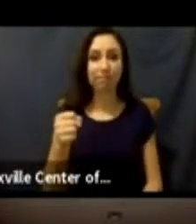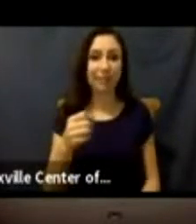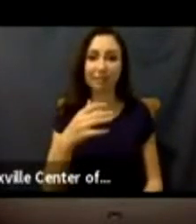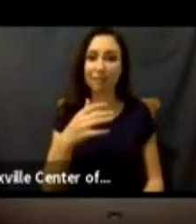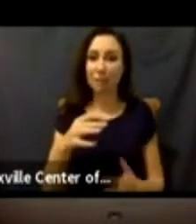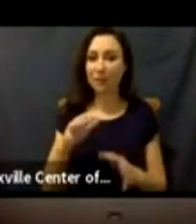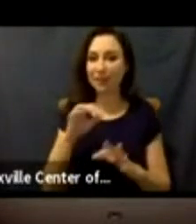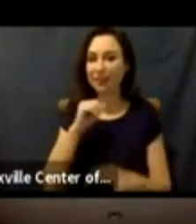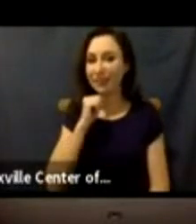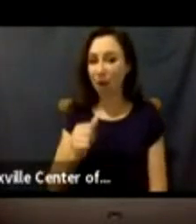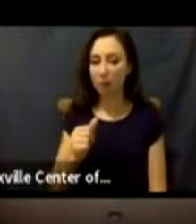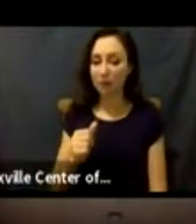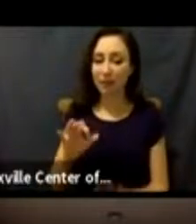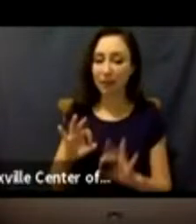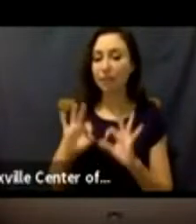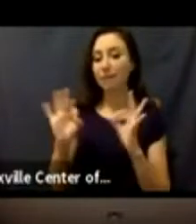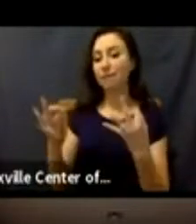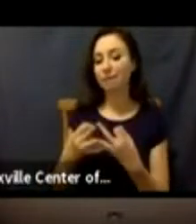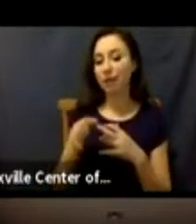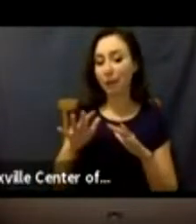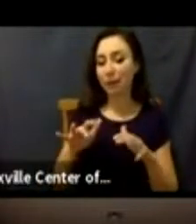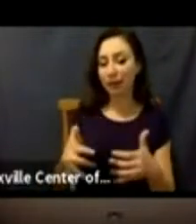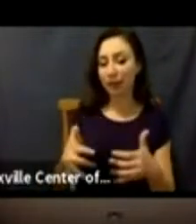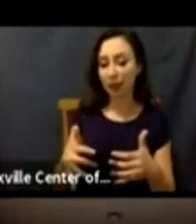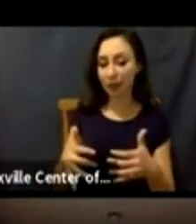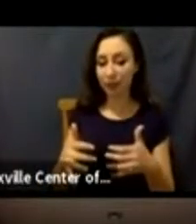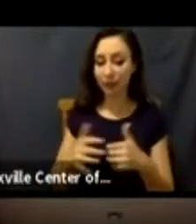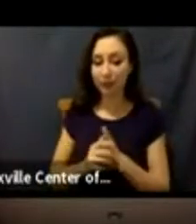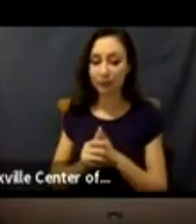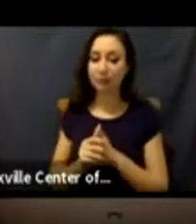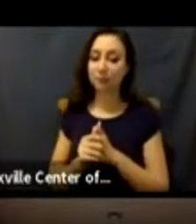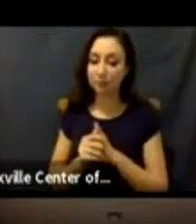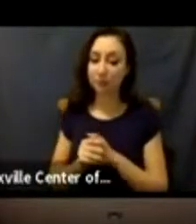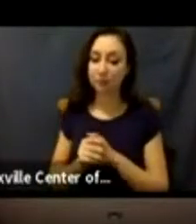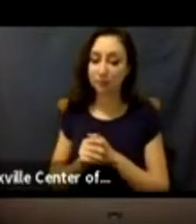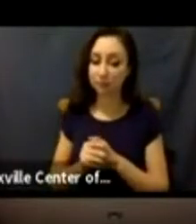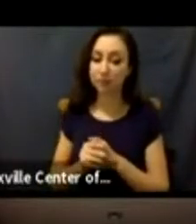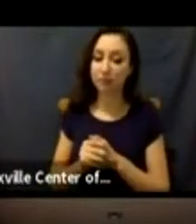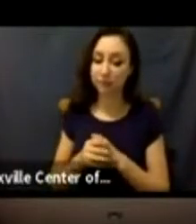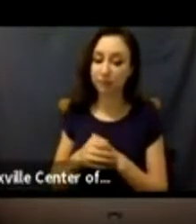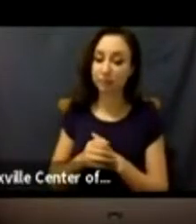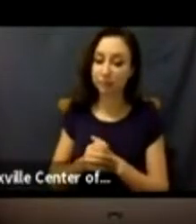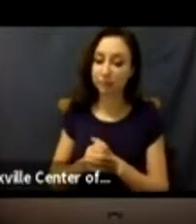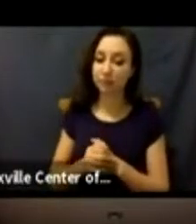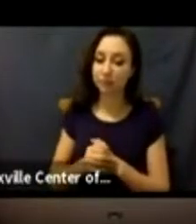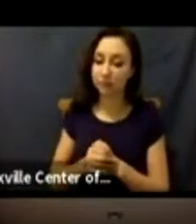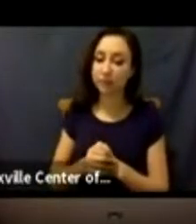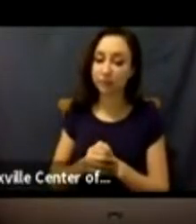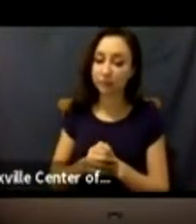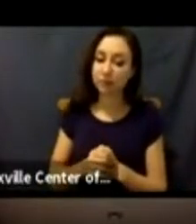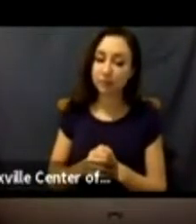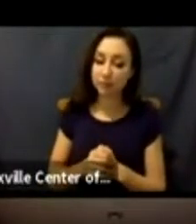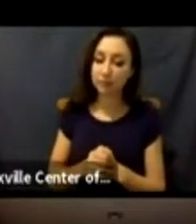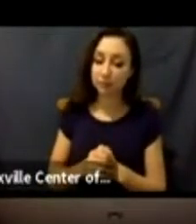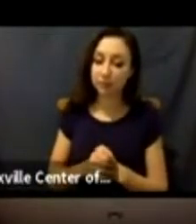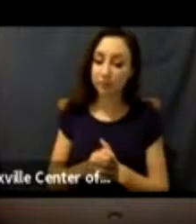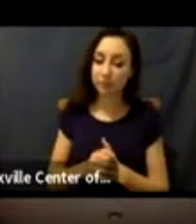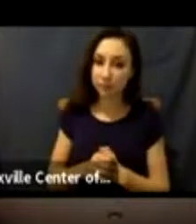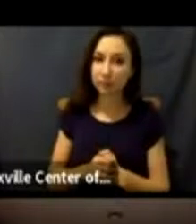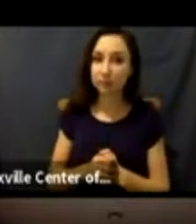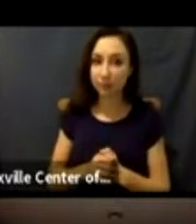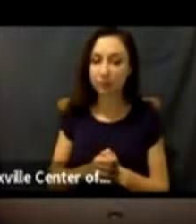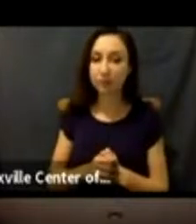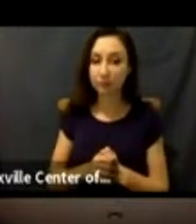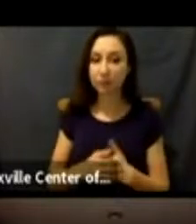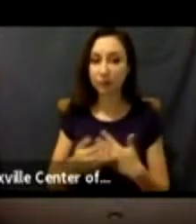family gathering. So, we need to really encourage the public that whatever happens with this, that's what we need. We